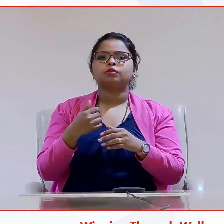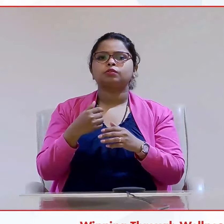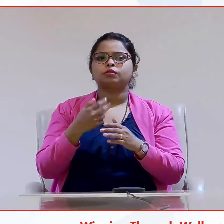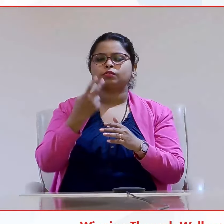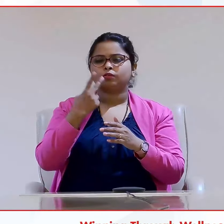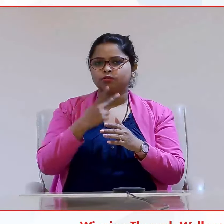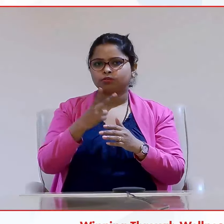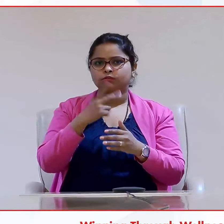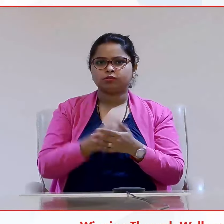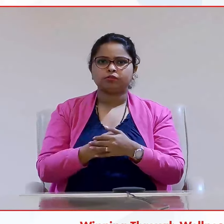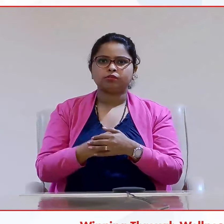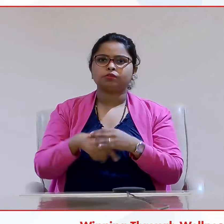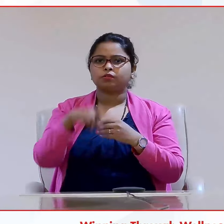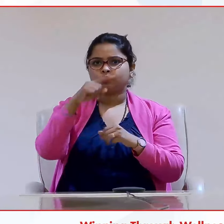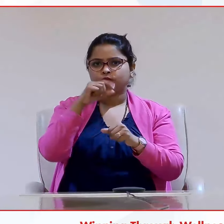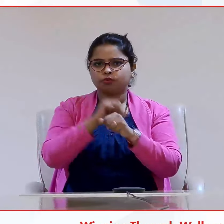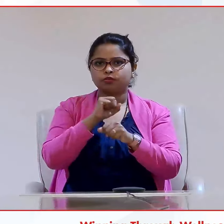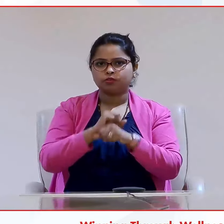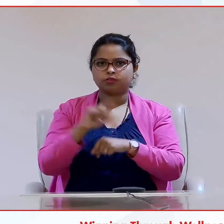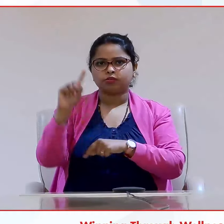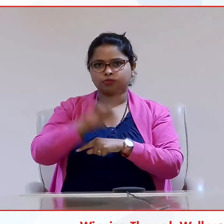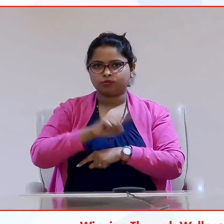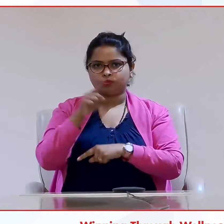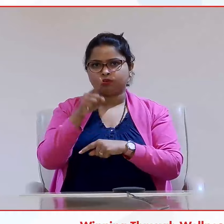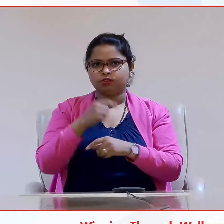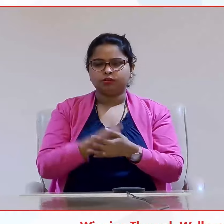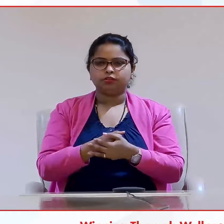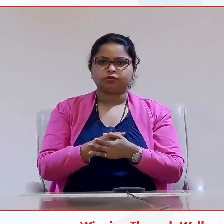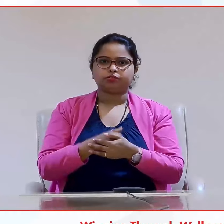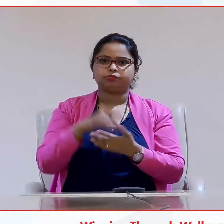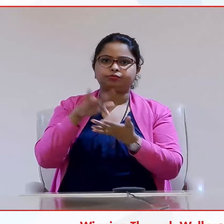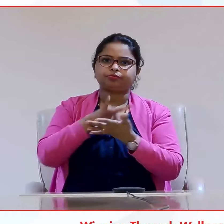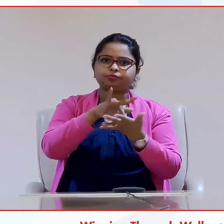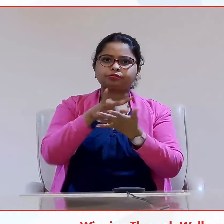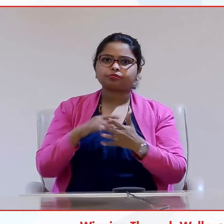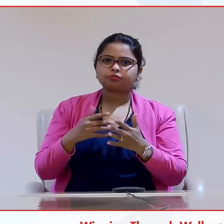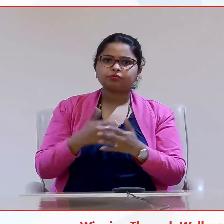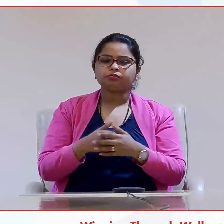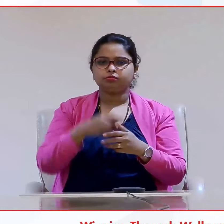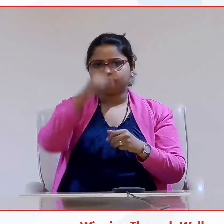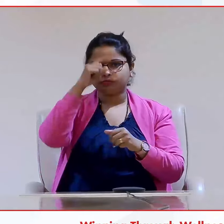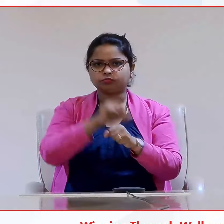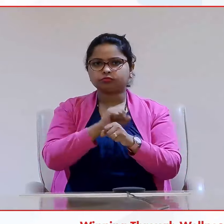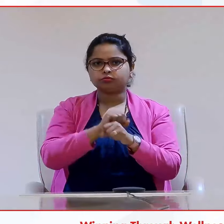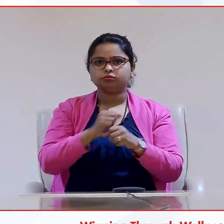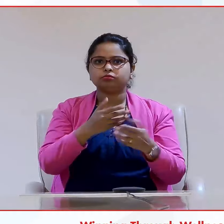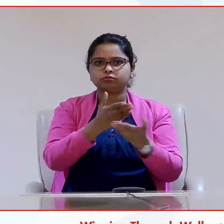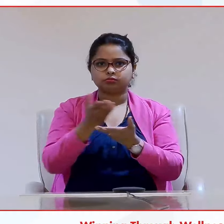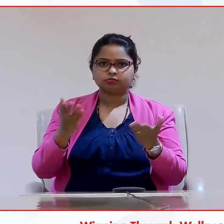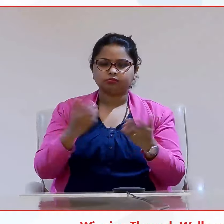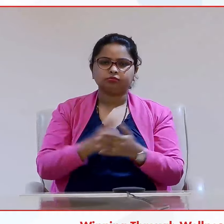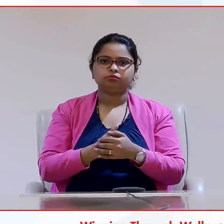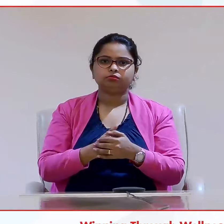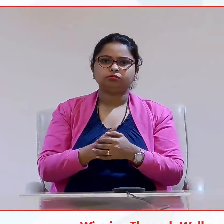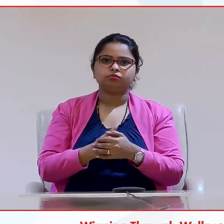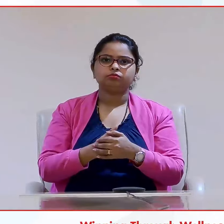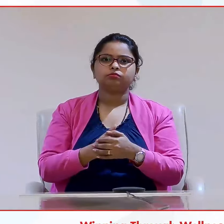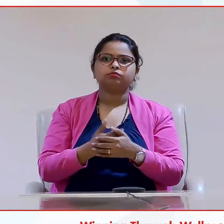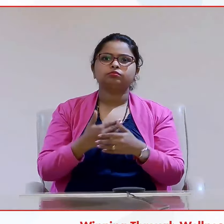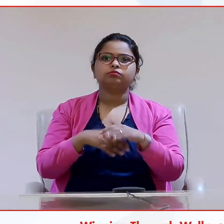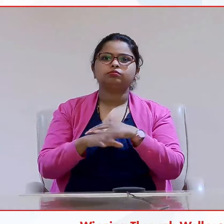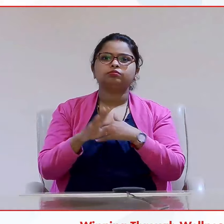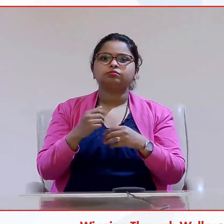that, you know, it's a working day for me and you are at a branch, so very high pressure. Somebody has even written that I'm at a branch and I